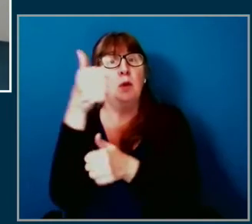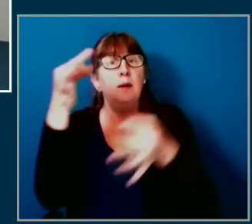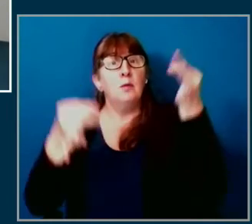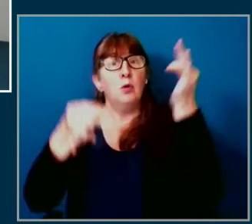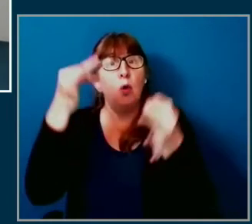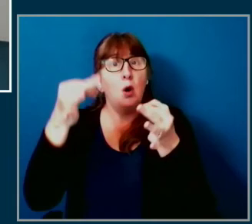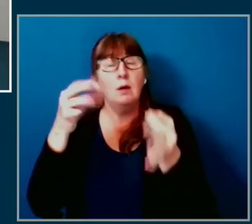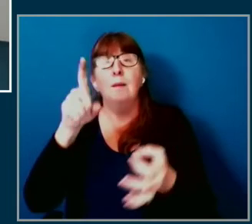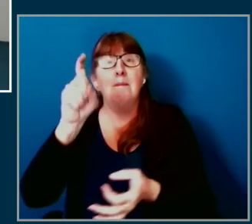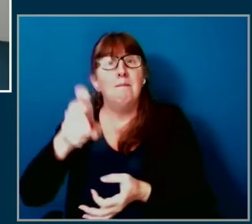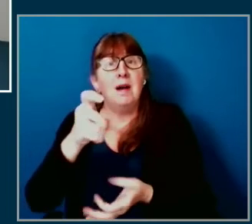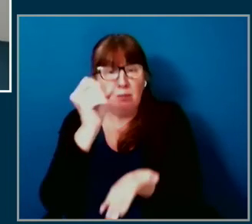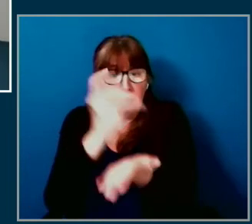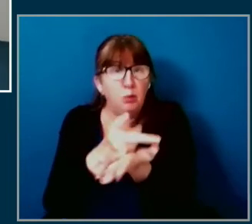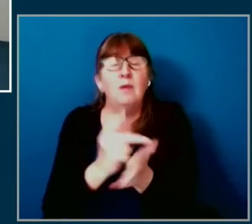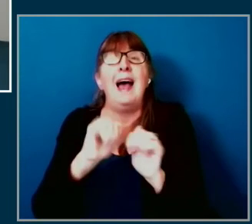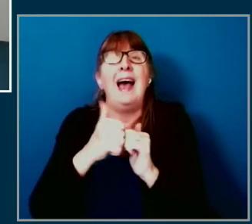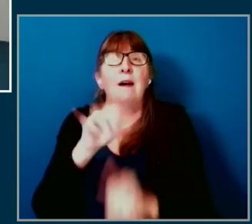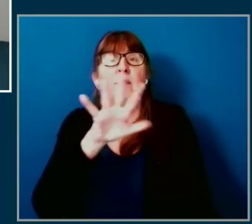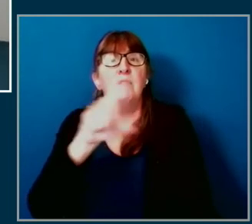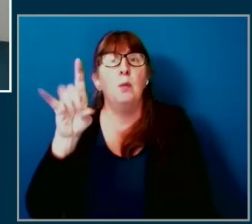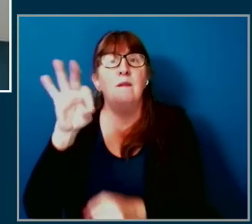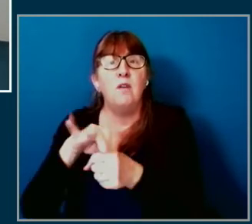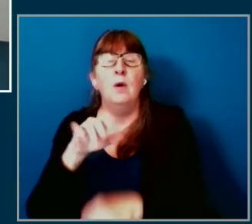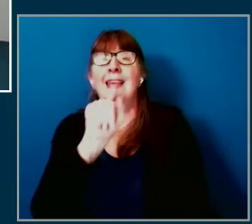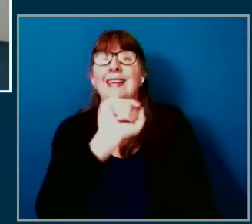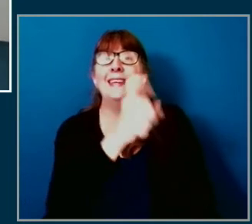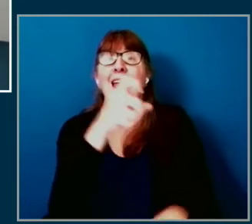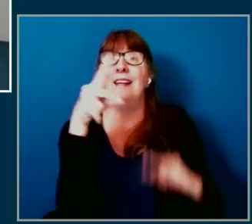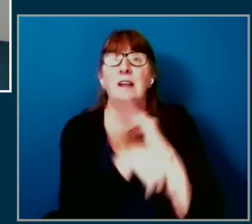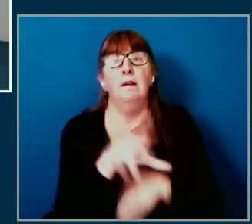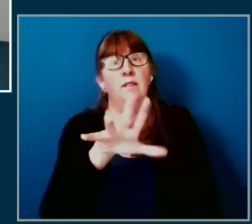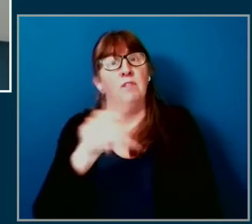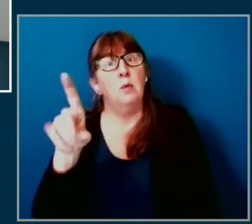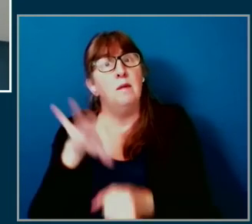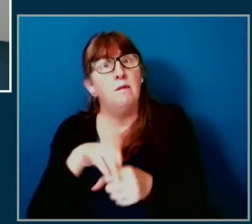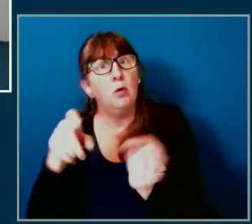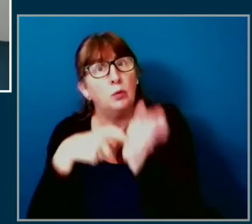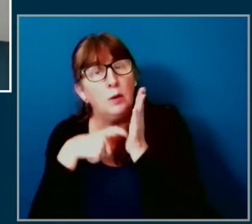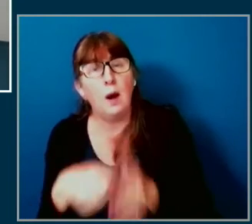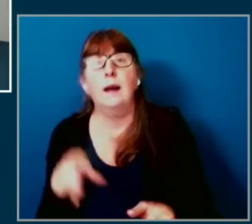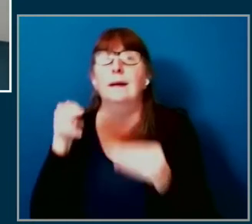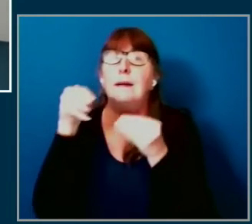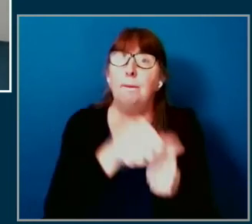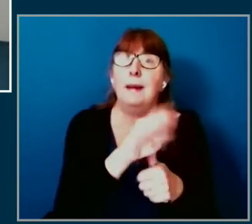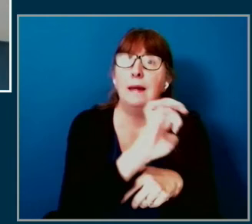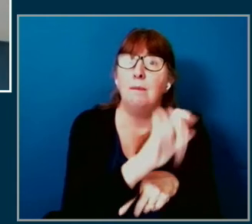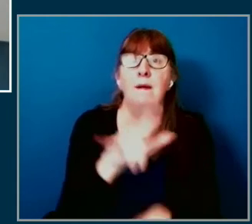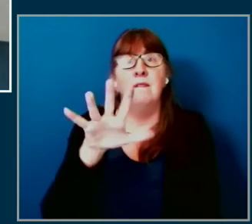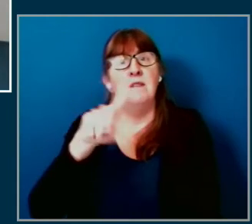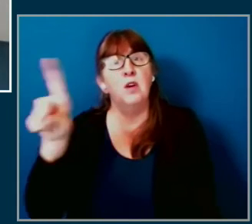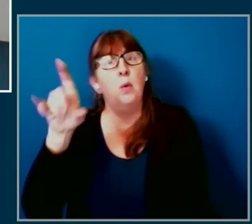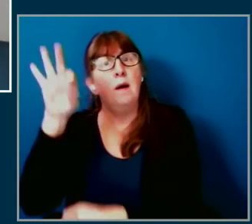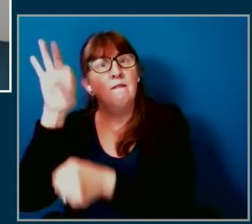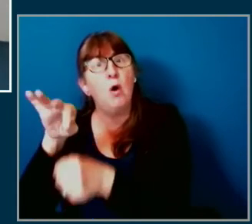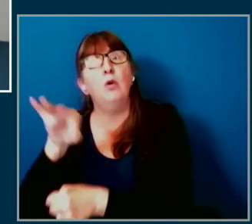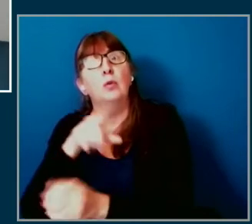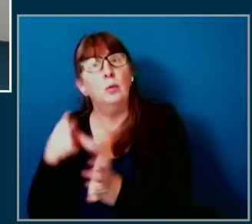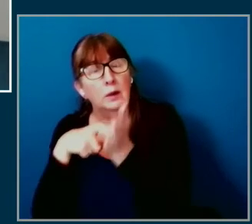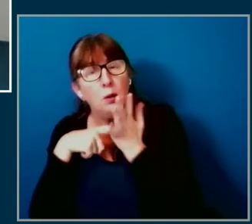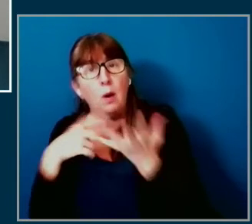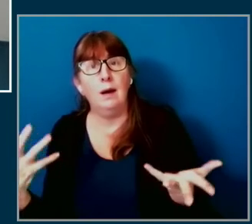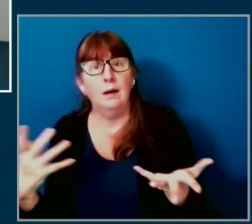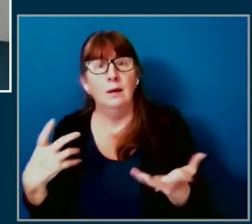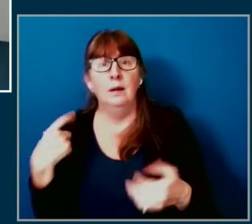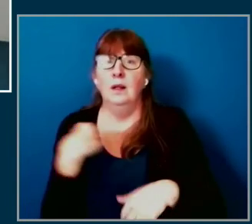cuts, 51 votes. Spending bills, 51 votes. But we need 60 votes to protect voting rights? Here's